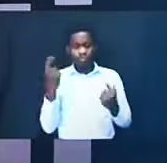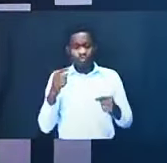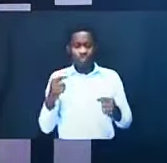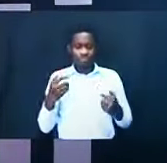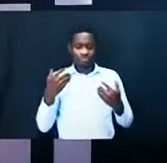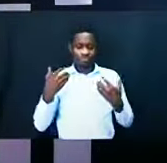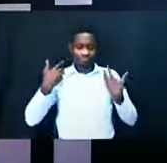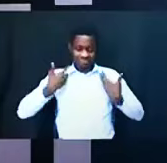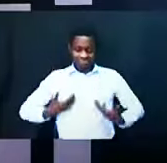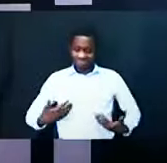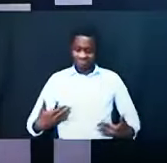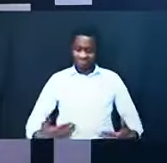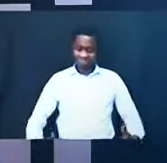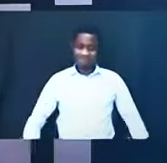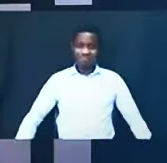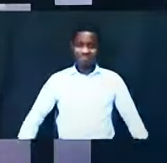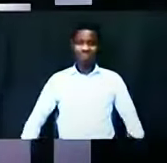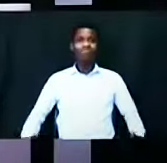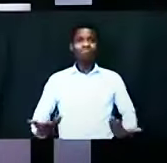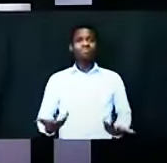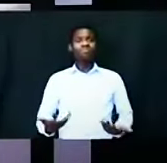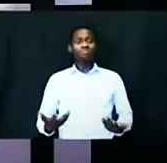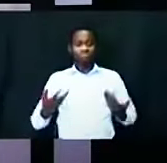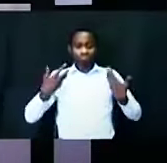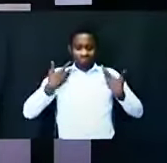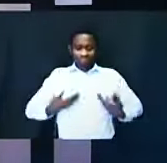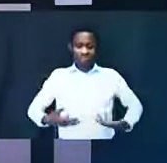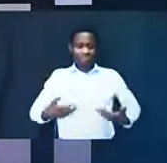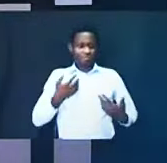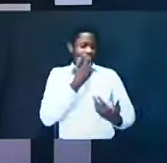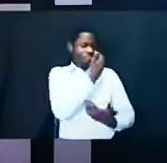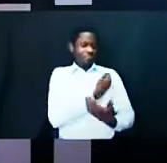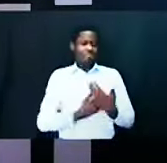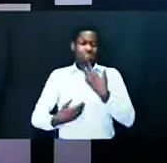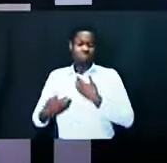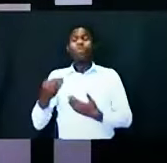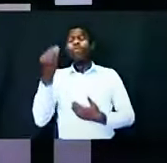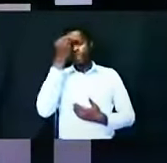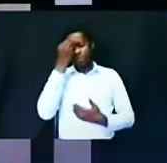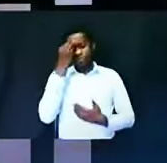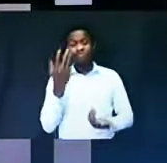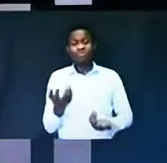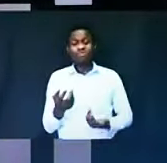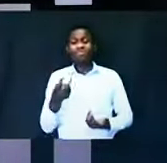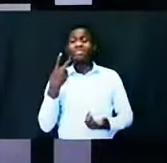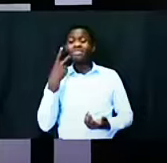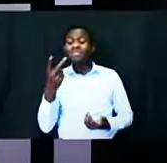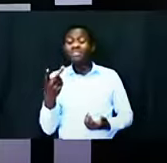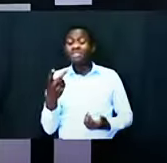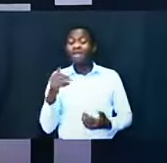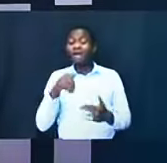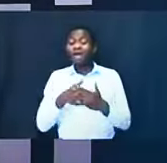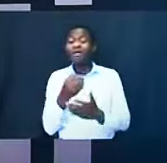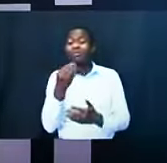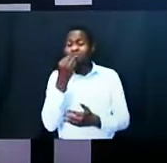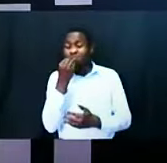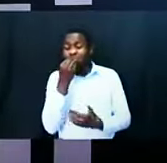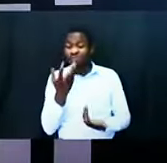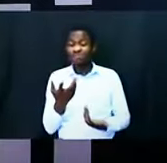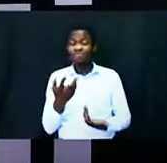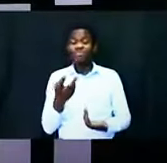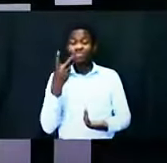He helps me. He feeds me. He sees me eat. He has seen me